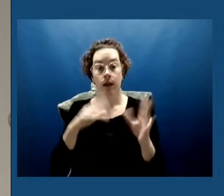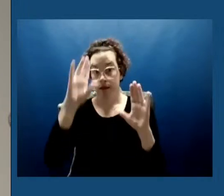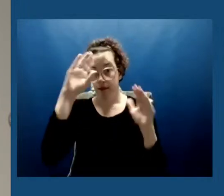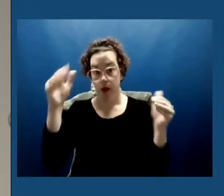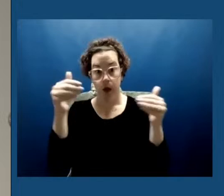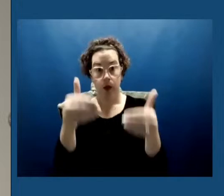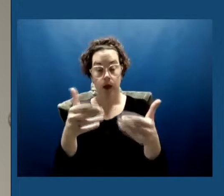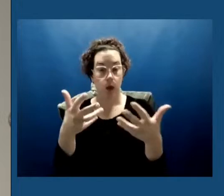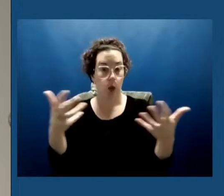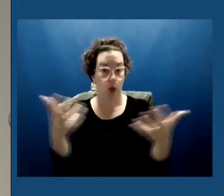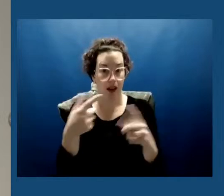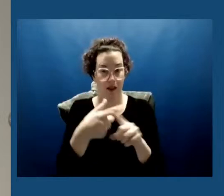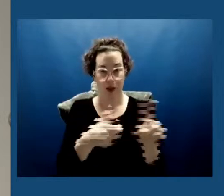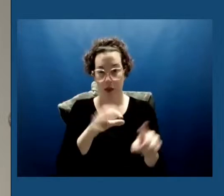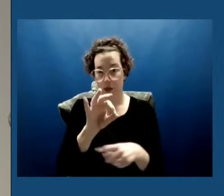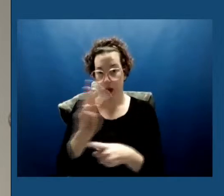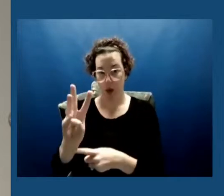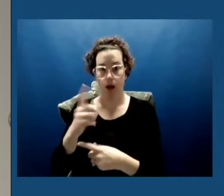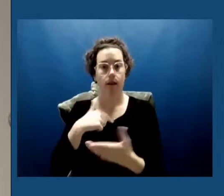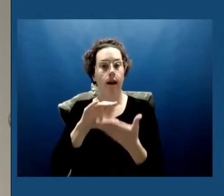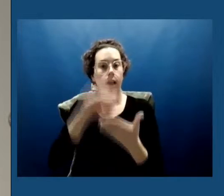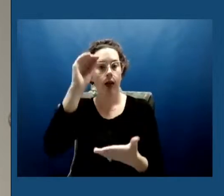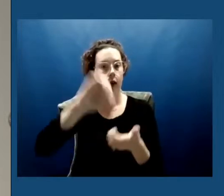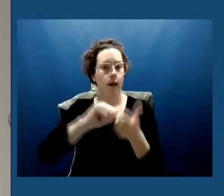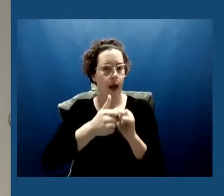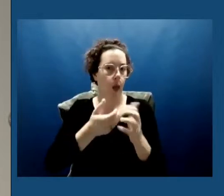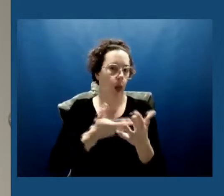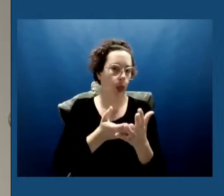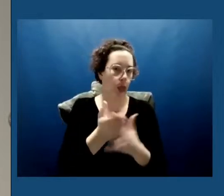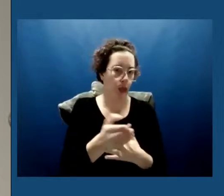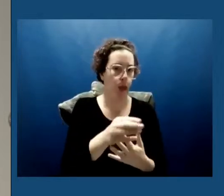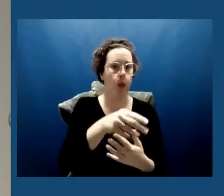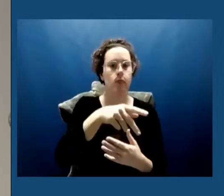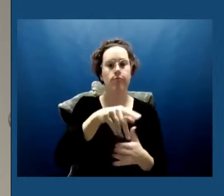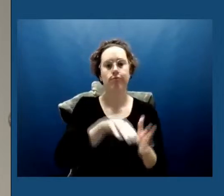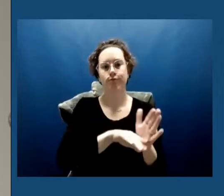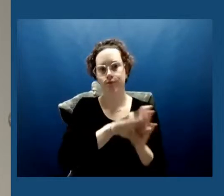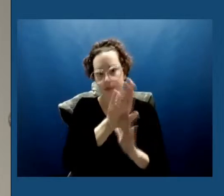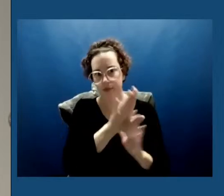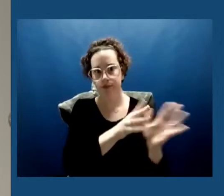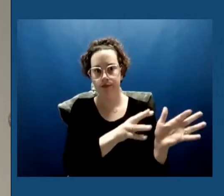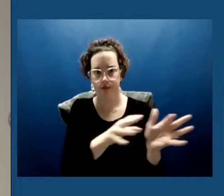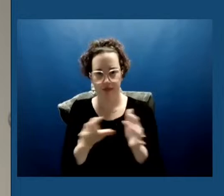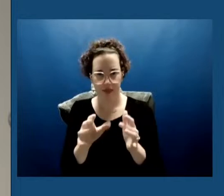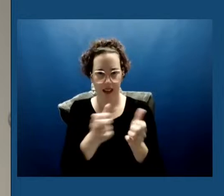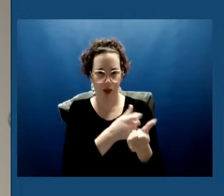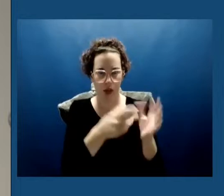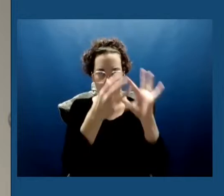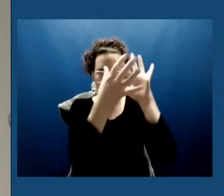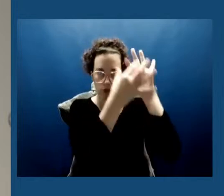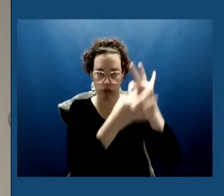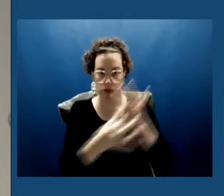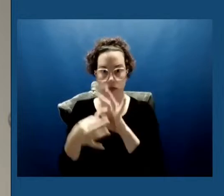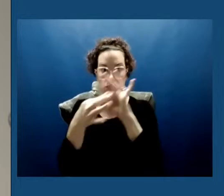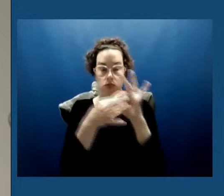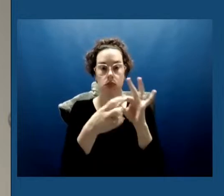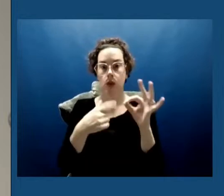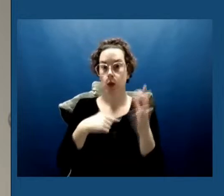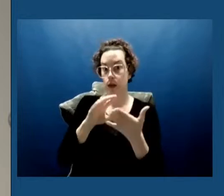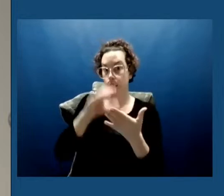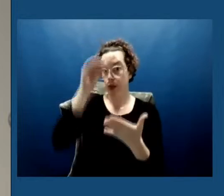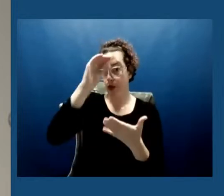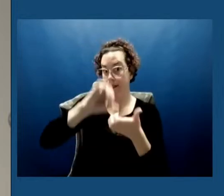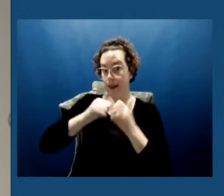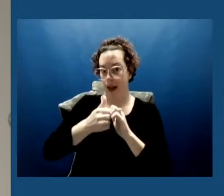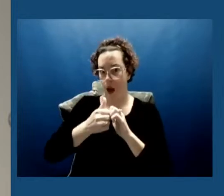of the framework, and I learned this through the PD, and it all really started to connect together, was we really learn by doing. What